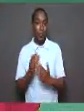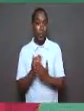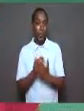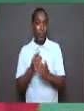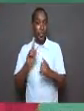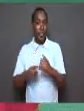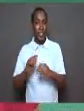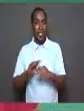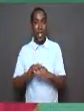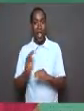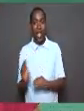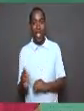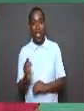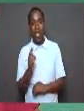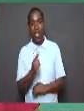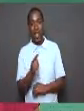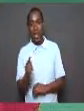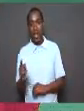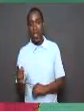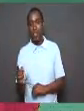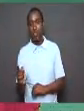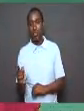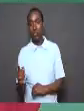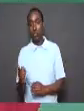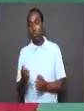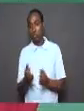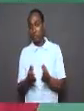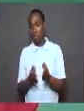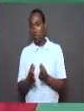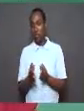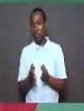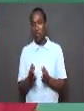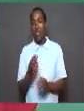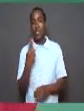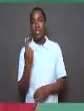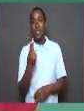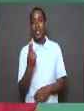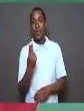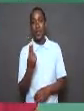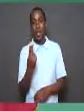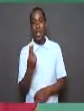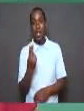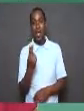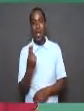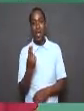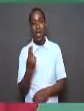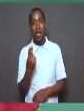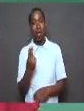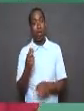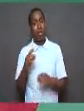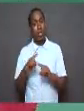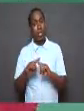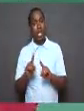lesson, you should be able to describe the uses of each of the different